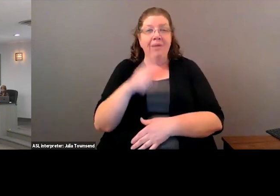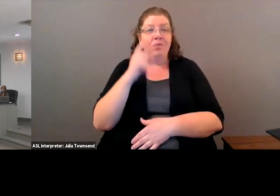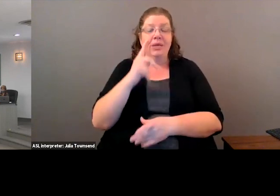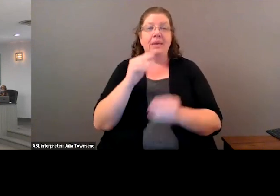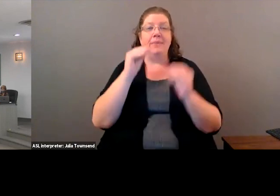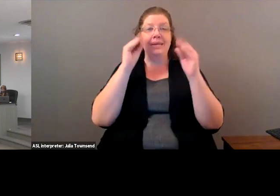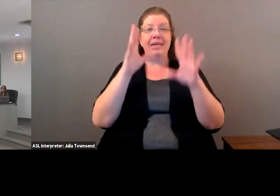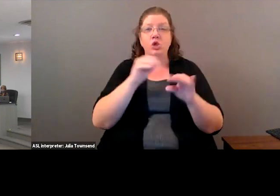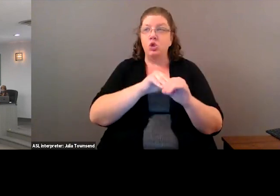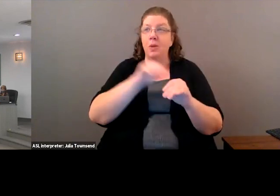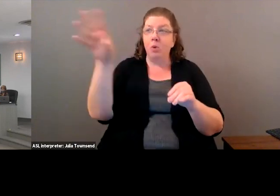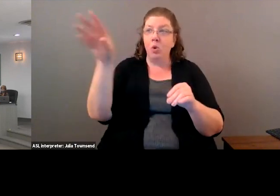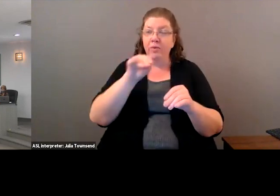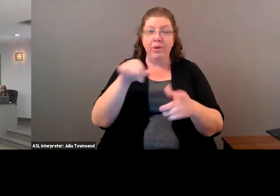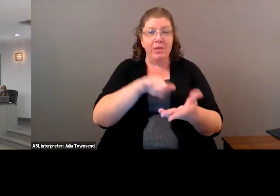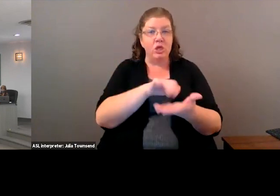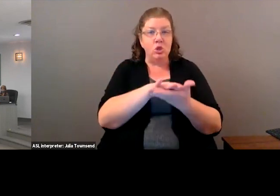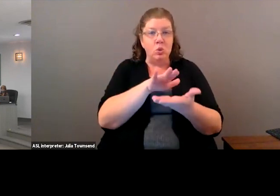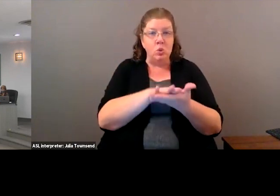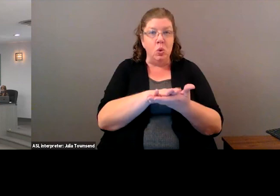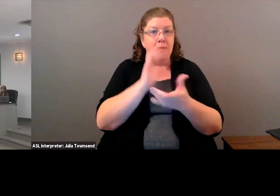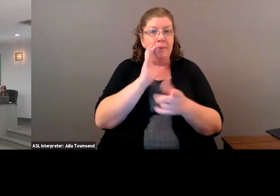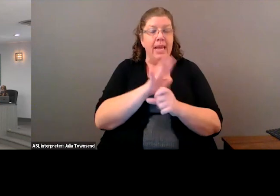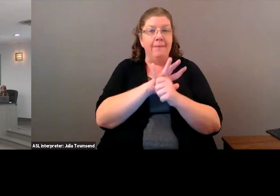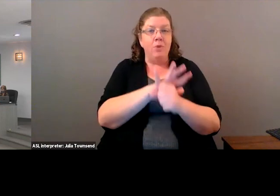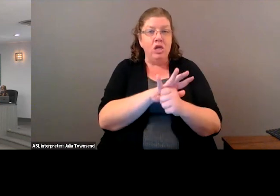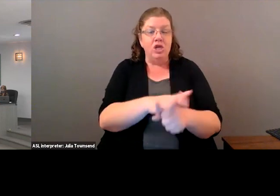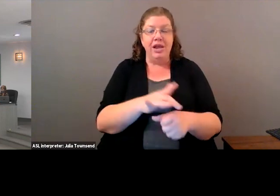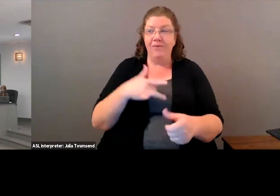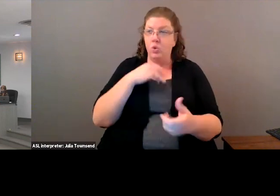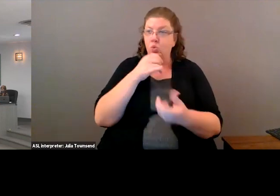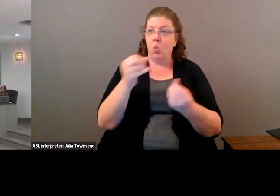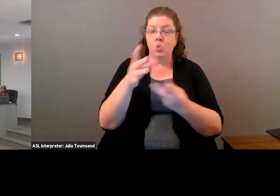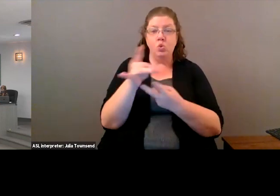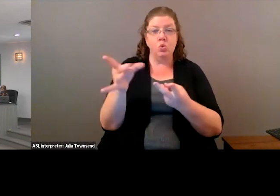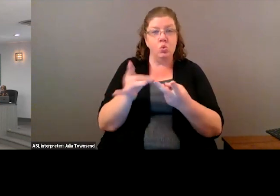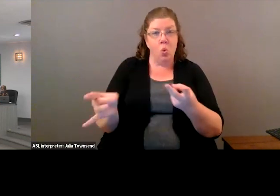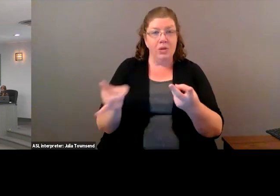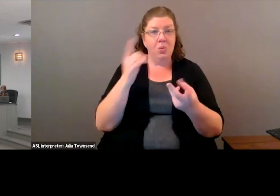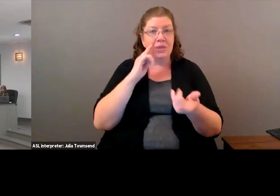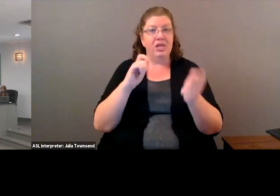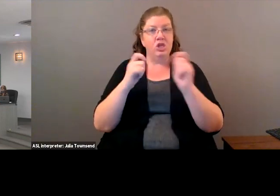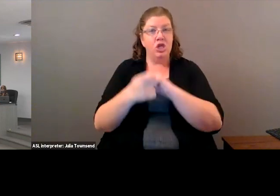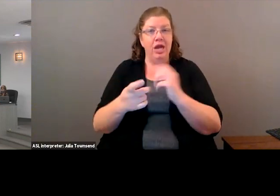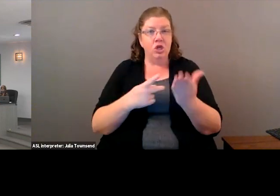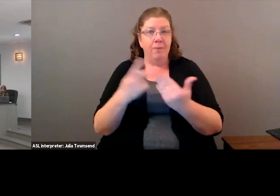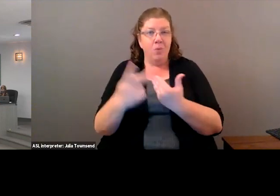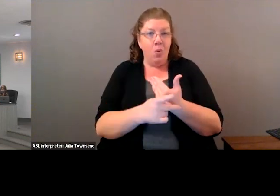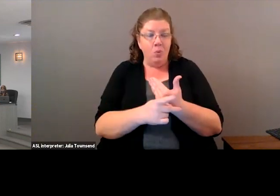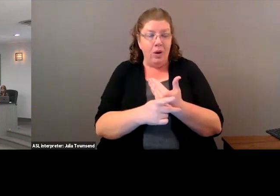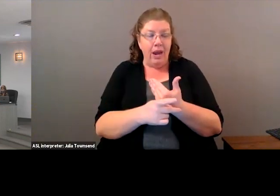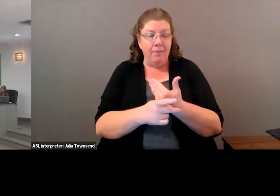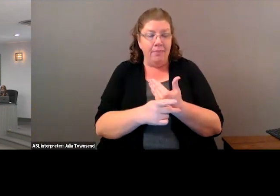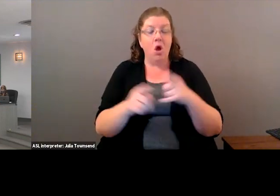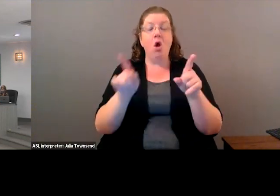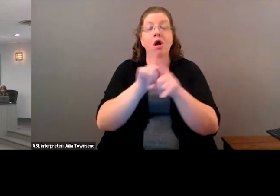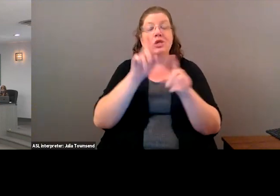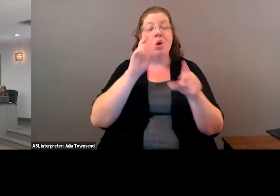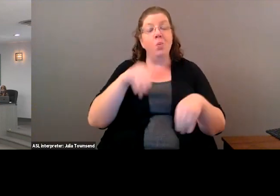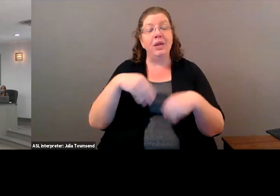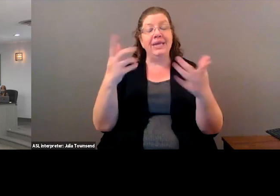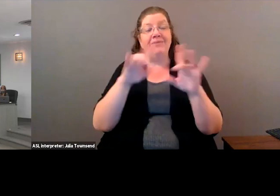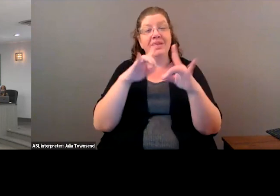of the school that are being pressured and don't feel they have a choice with the change of program. This would also give the district